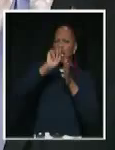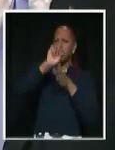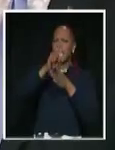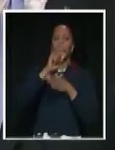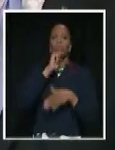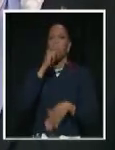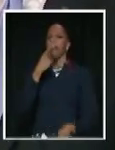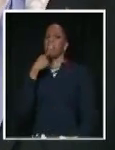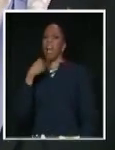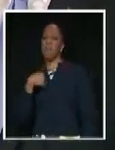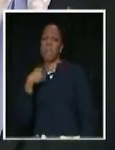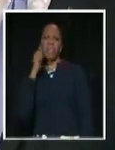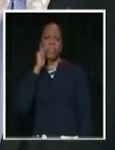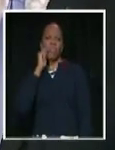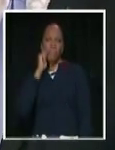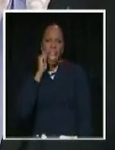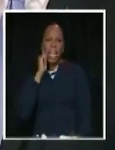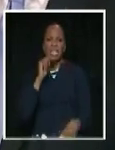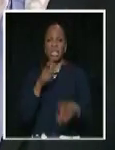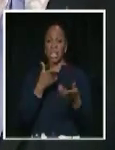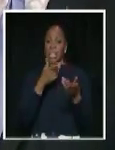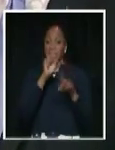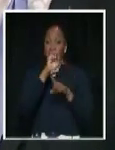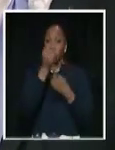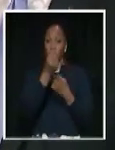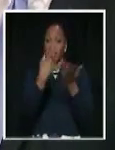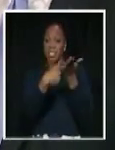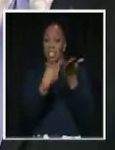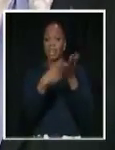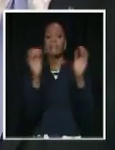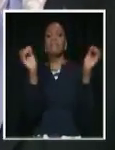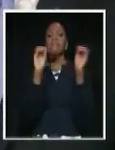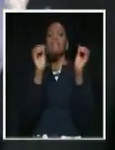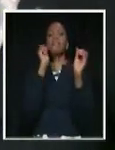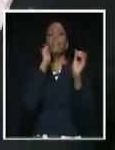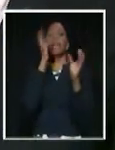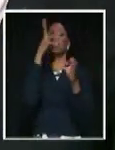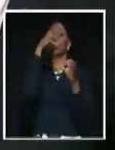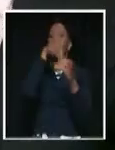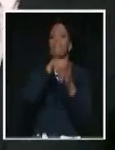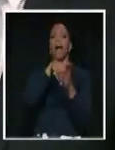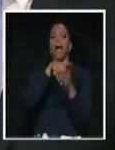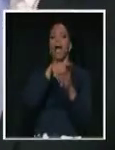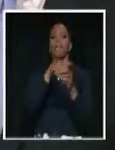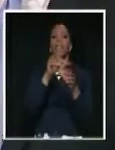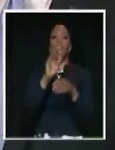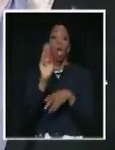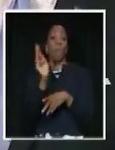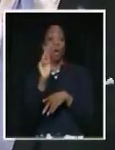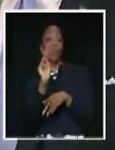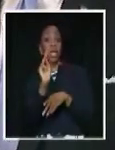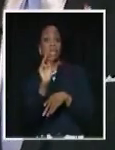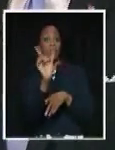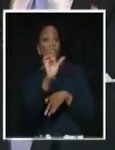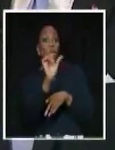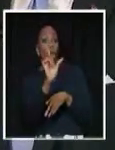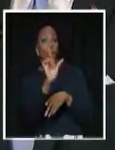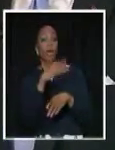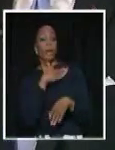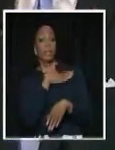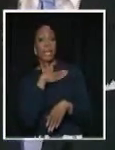tell me I threw out the race card, because there is nothing racial in there. And Bill, you cannot stoop that low to bring that up.